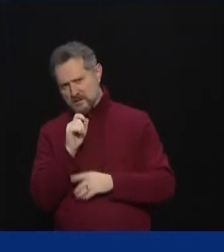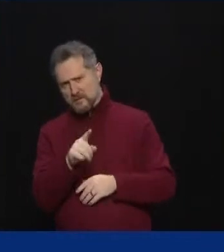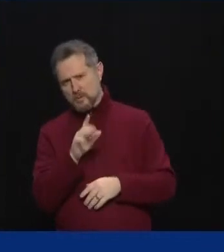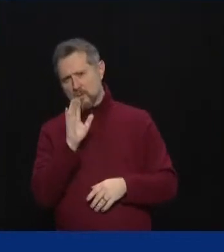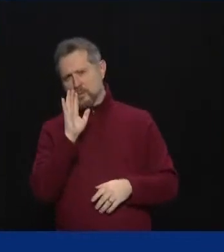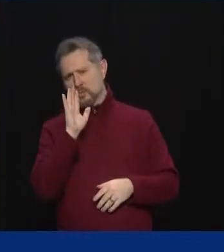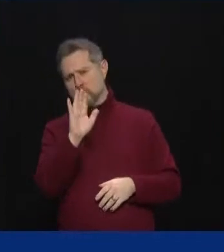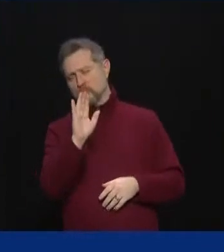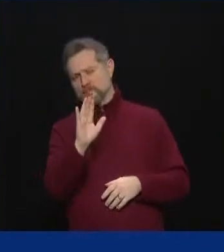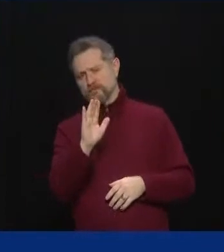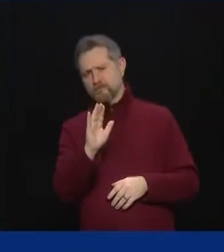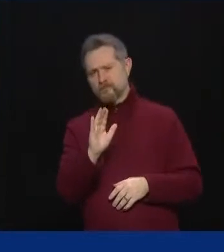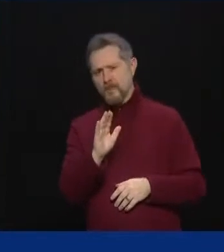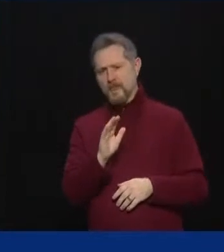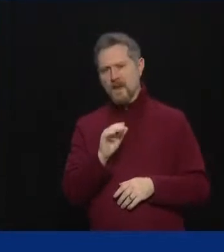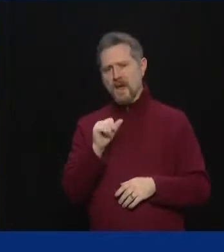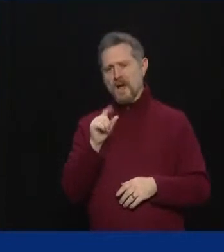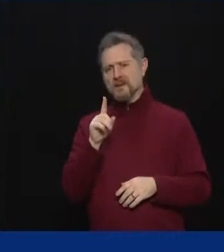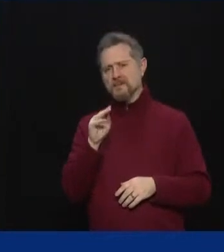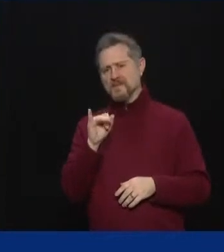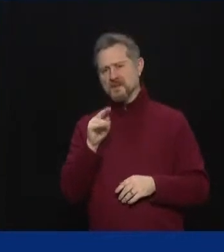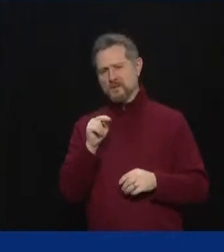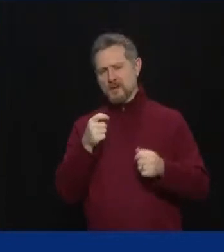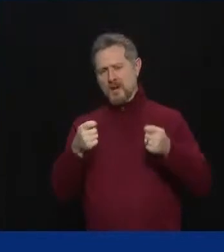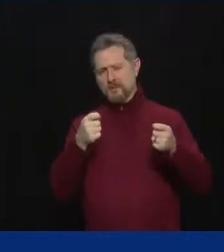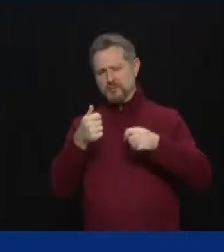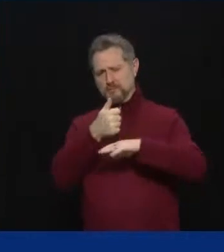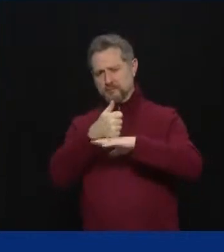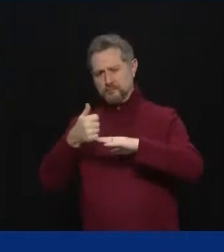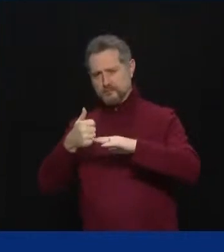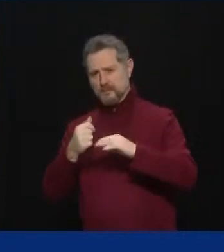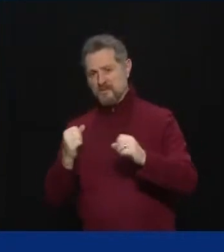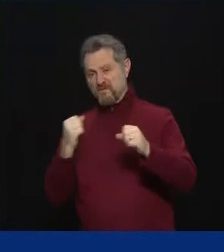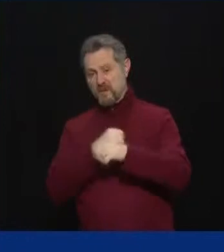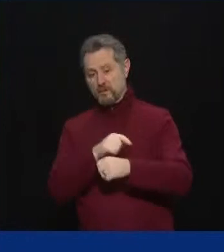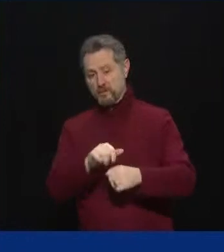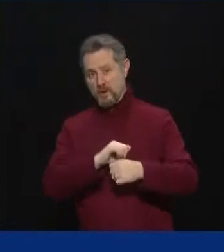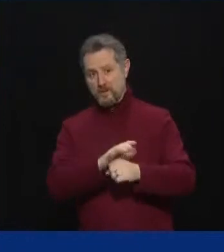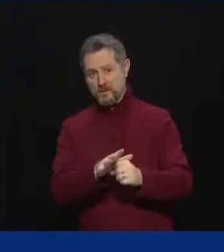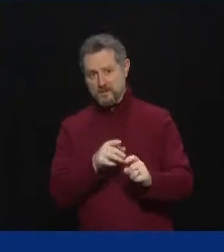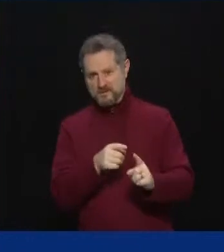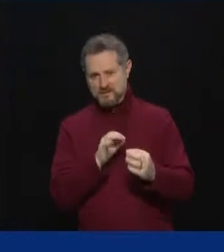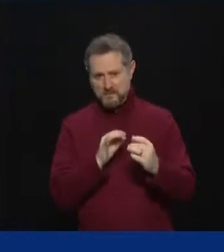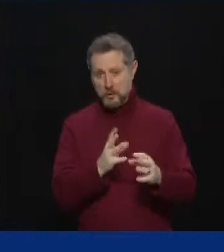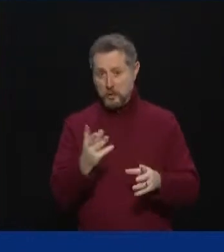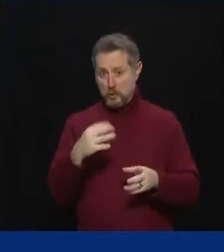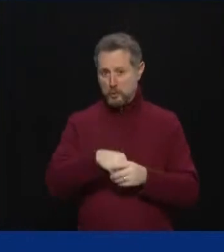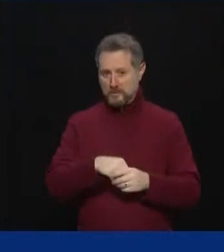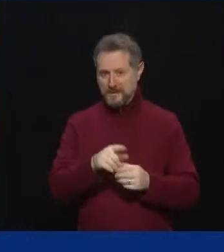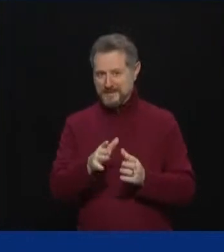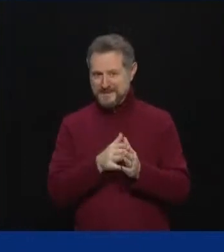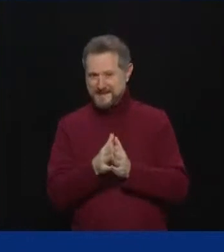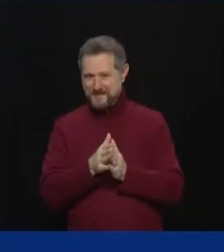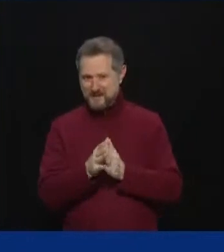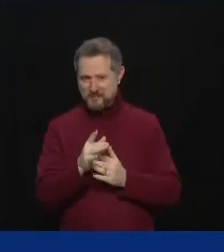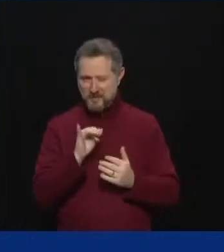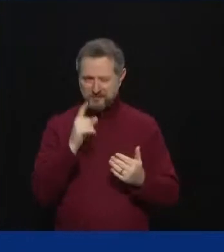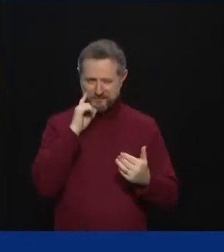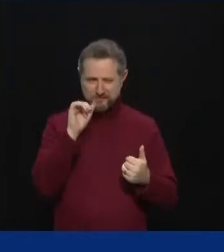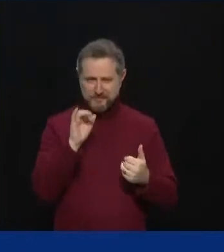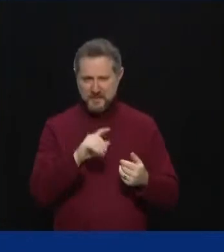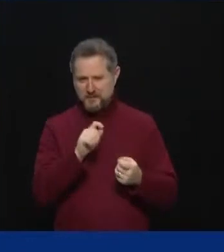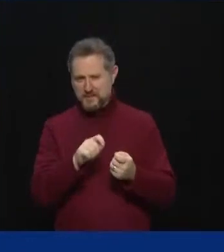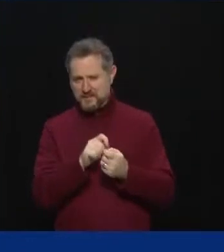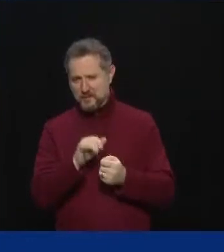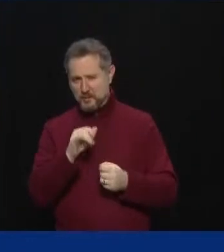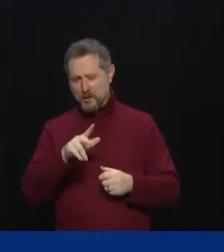your administration's efforts to combat coronavirus, including a variety of incentives, particularly for the booster.